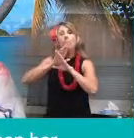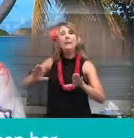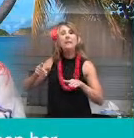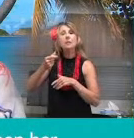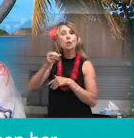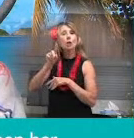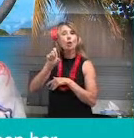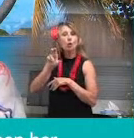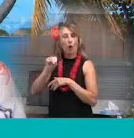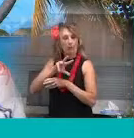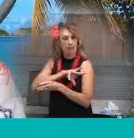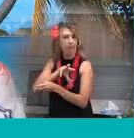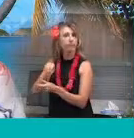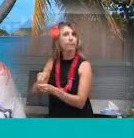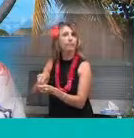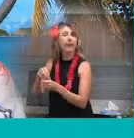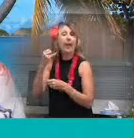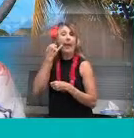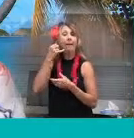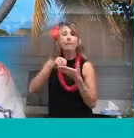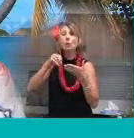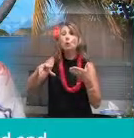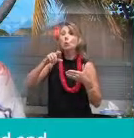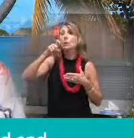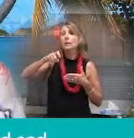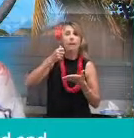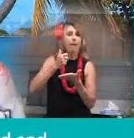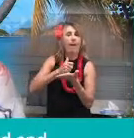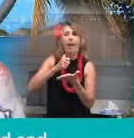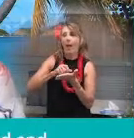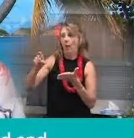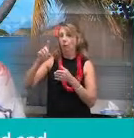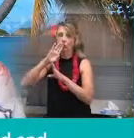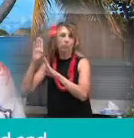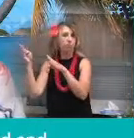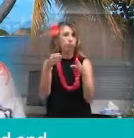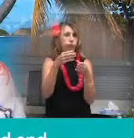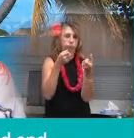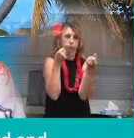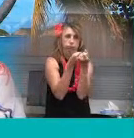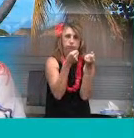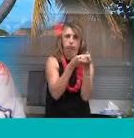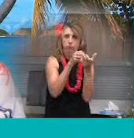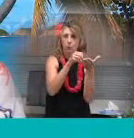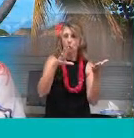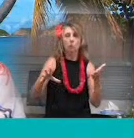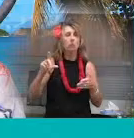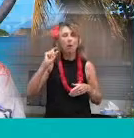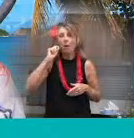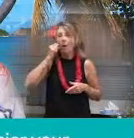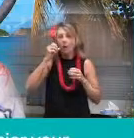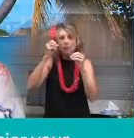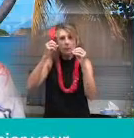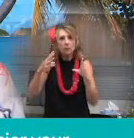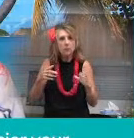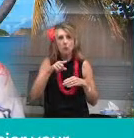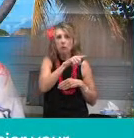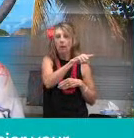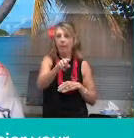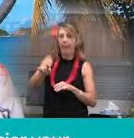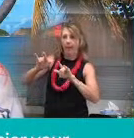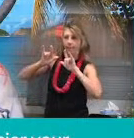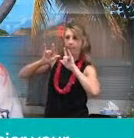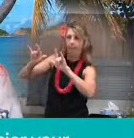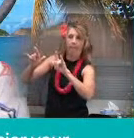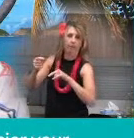drop everything when her students need her. She is an awesome teacher, loved and respected by all, and she will be